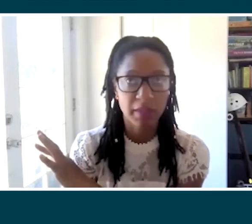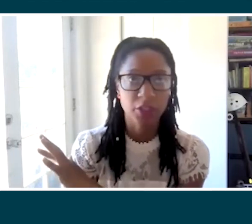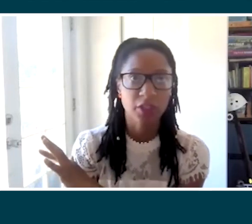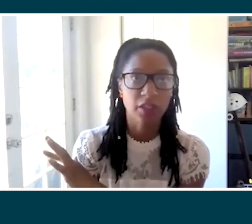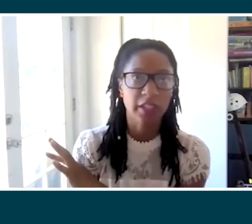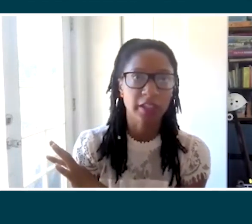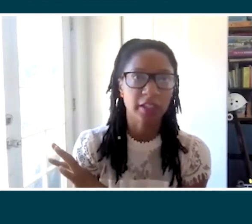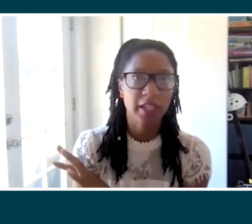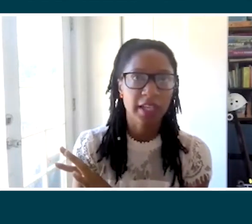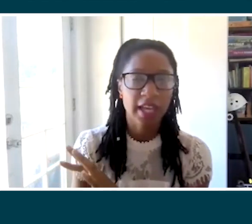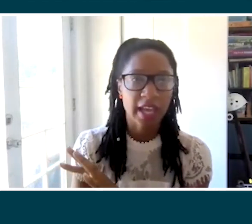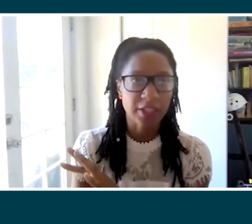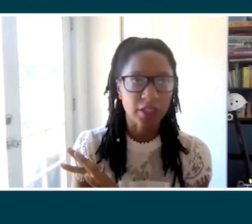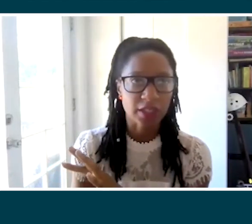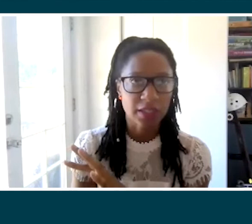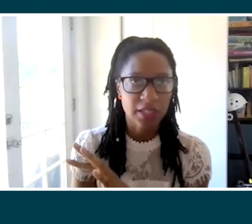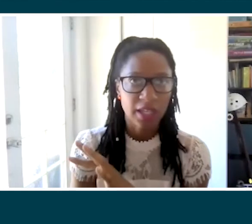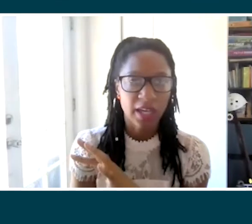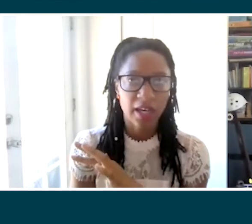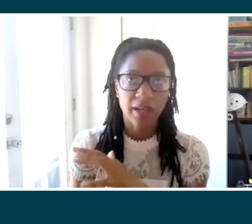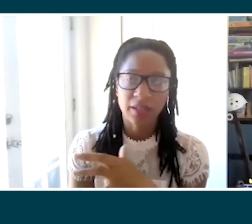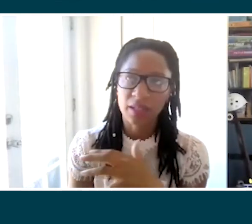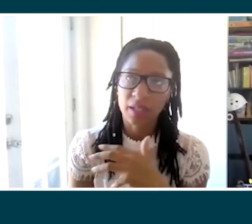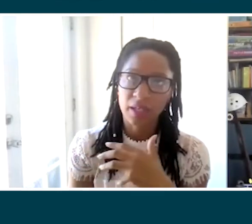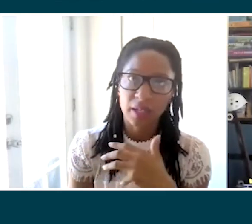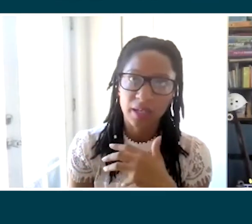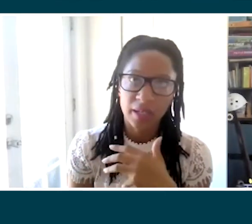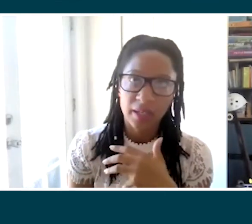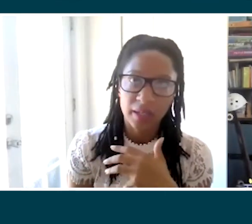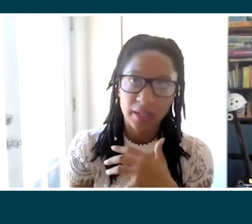at much earlier ages.